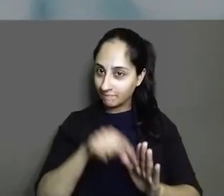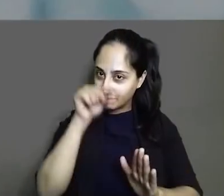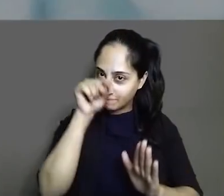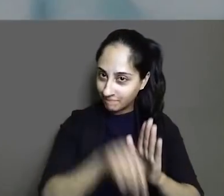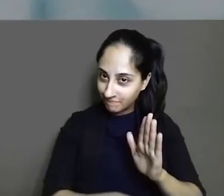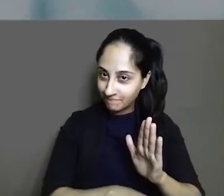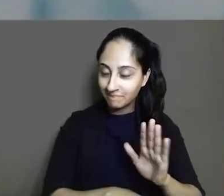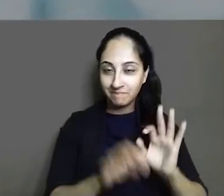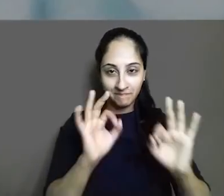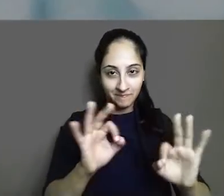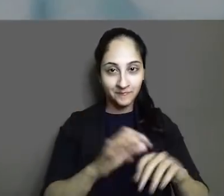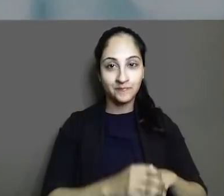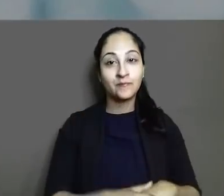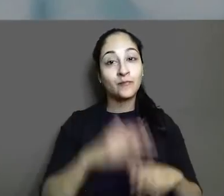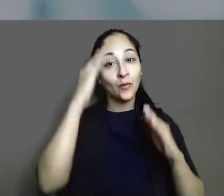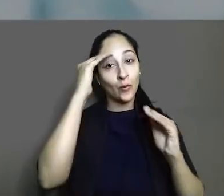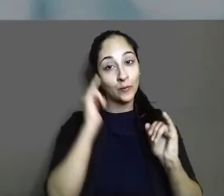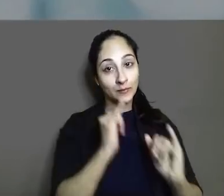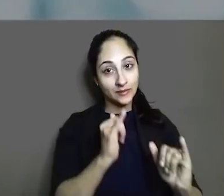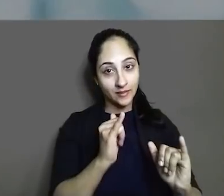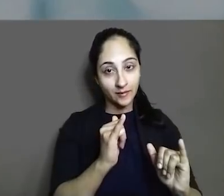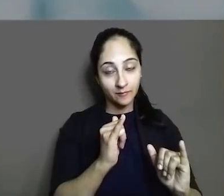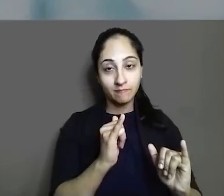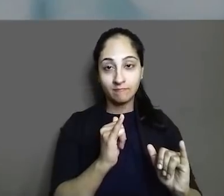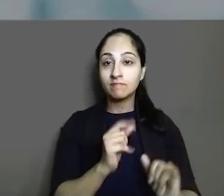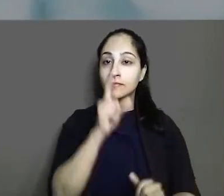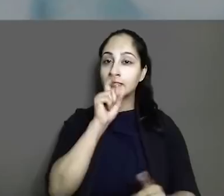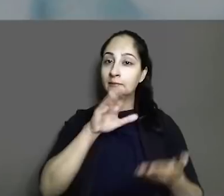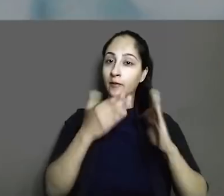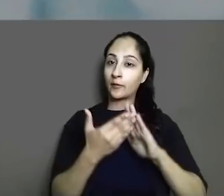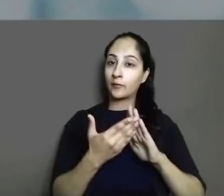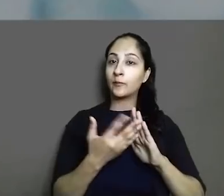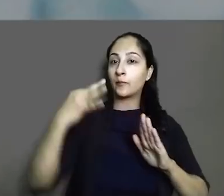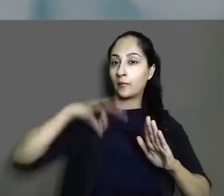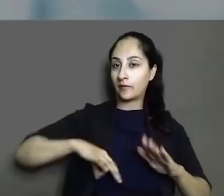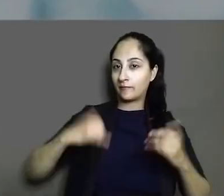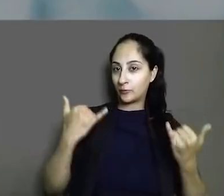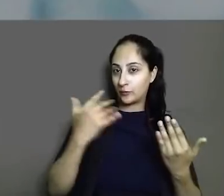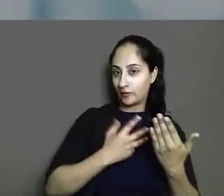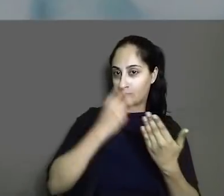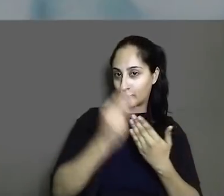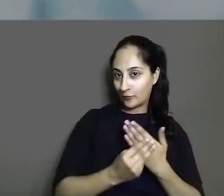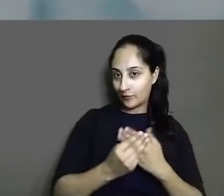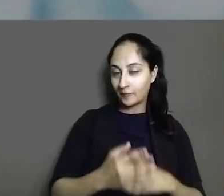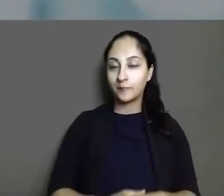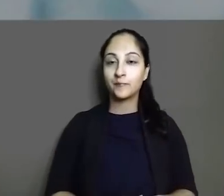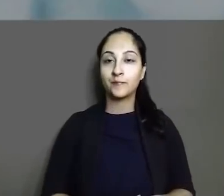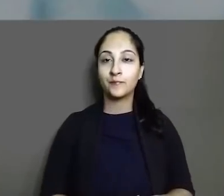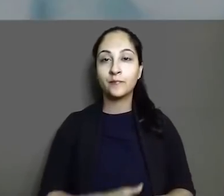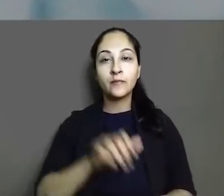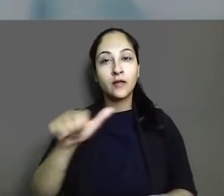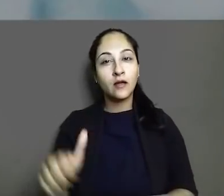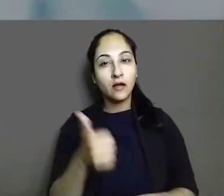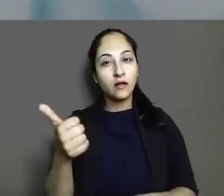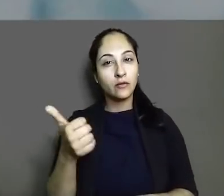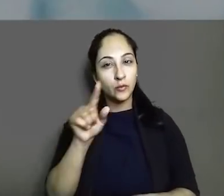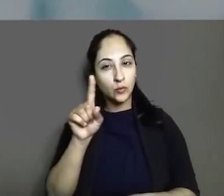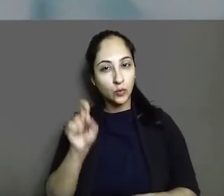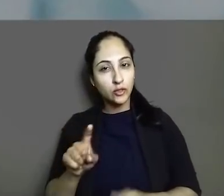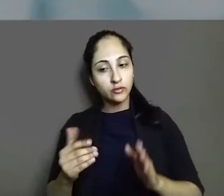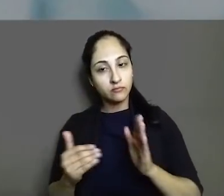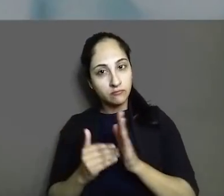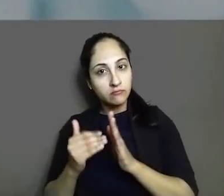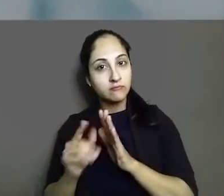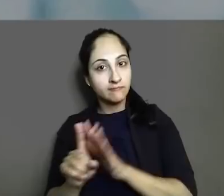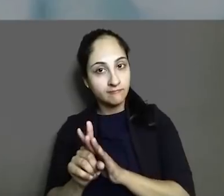I've heard, myself so much is about side effects. So what do we know so far about side effects of the existing